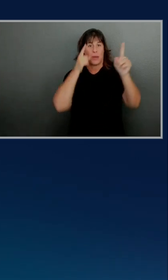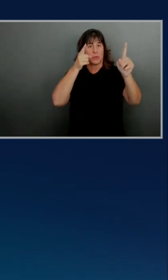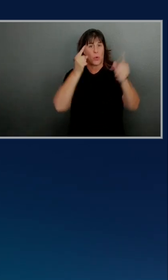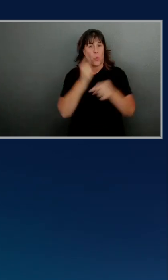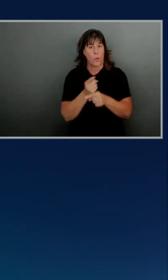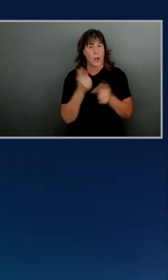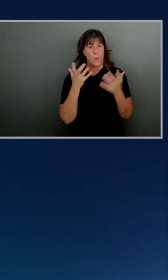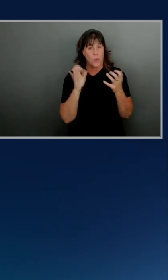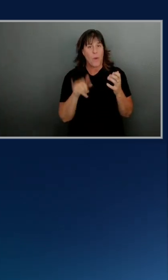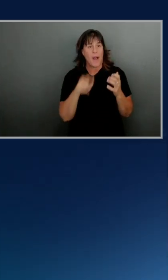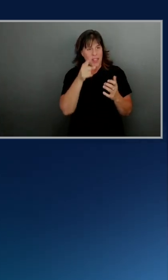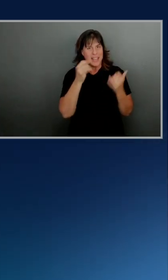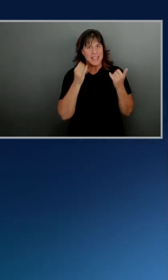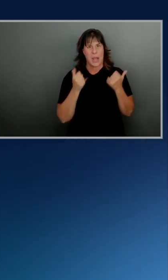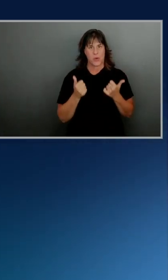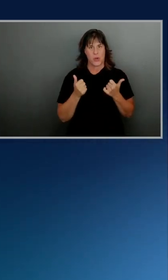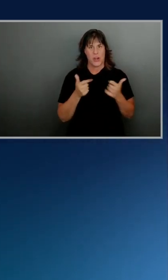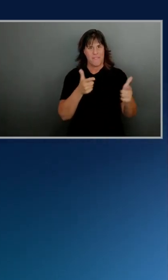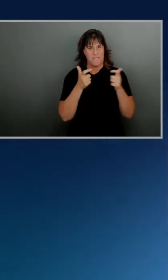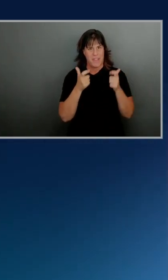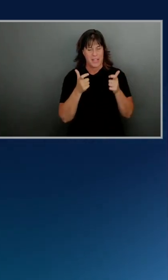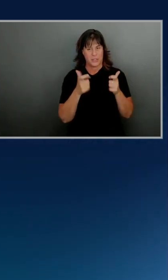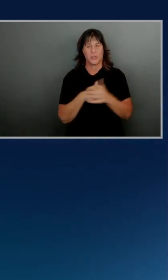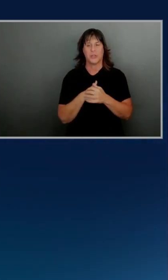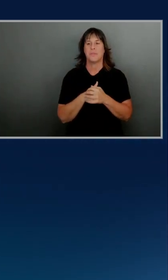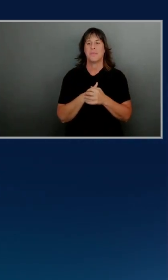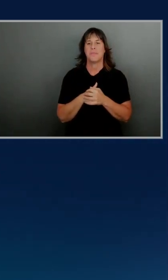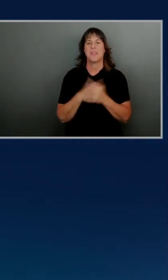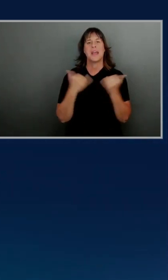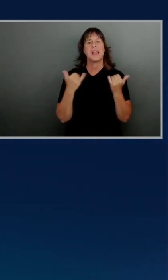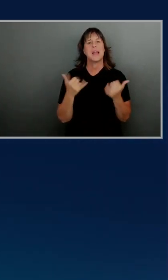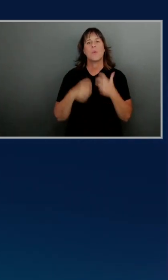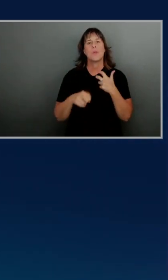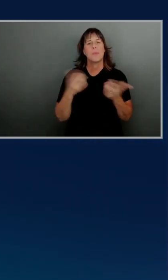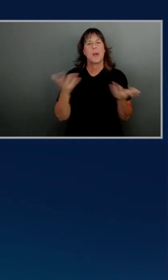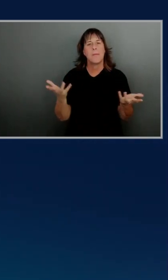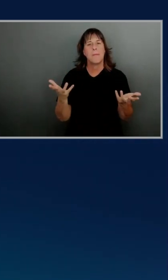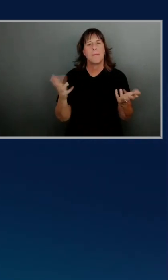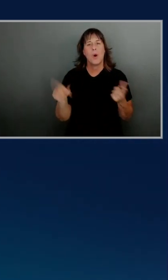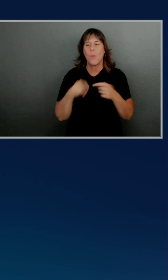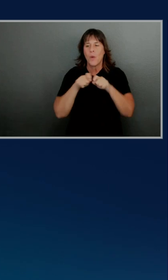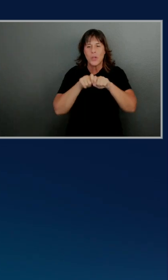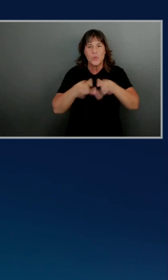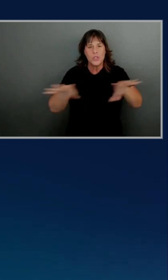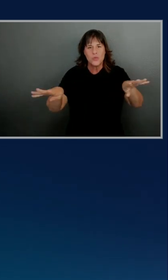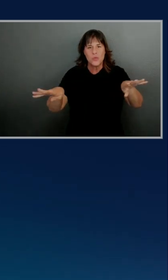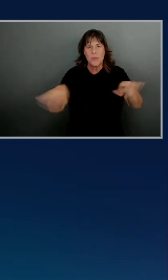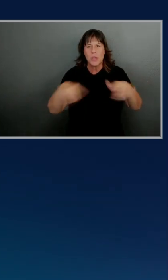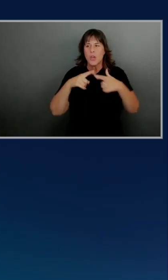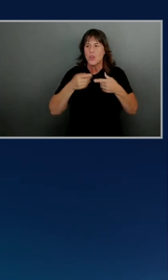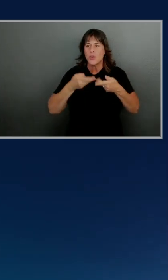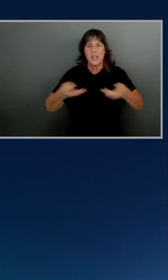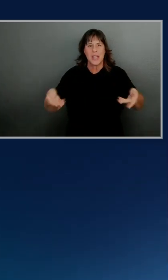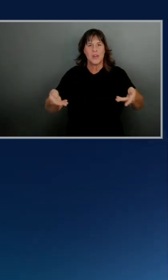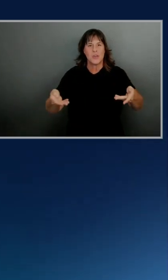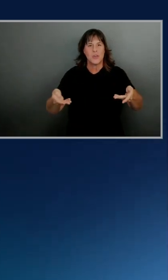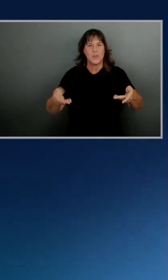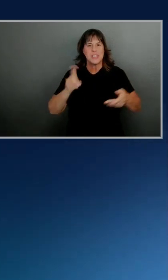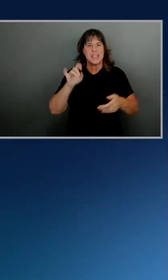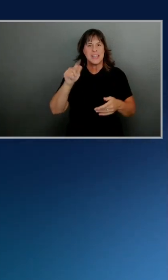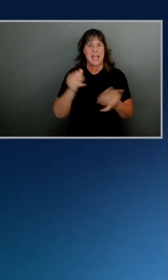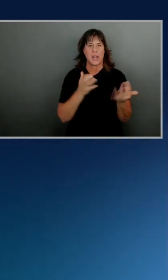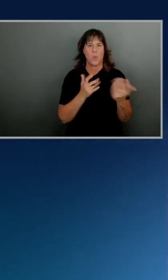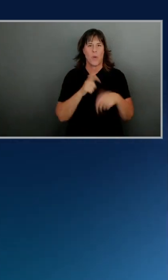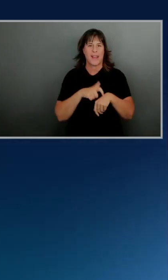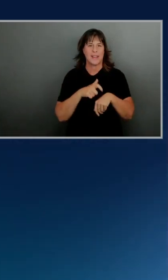want. That's good. Now it's faster. All right, so what's the problem? When you distribute, you can introduce data wait time, right? And this is